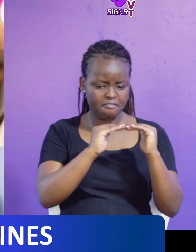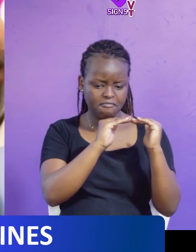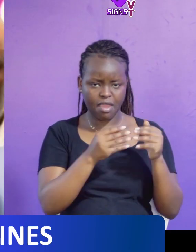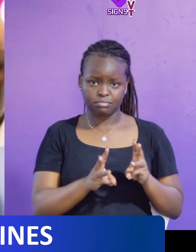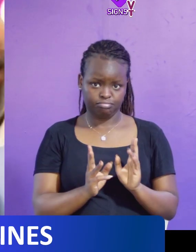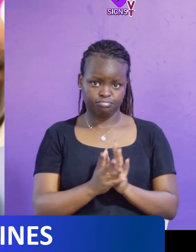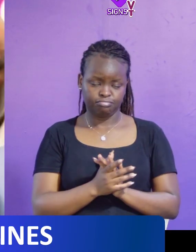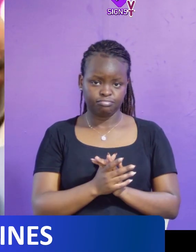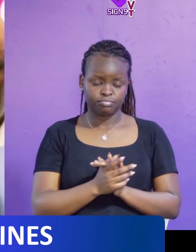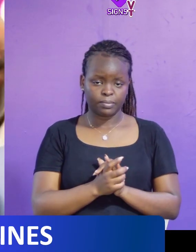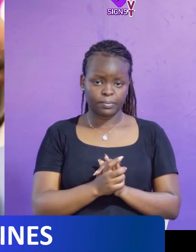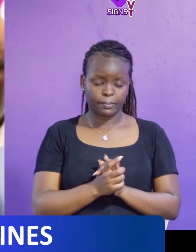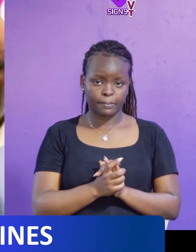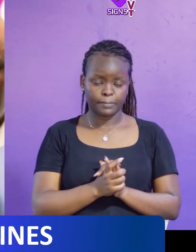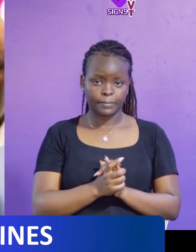and